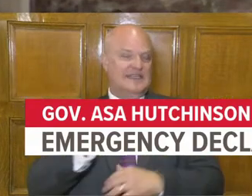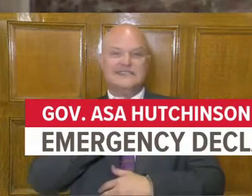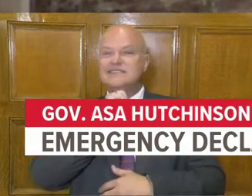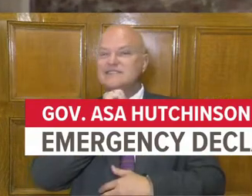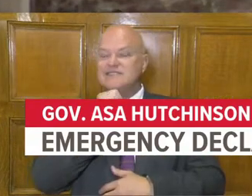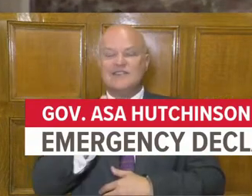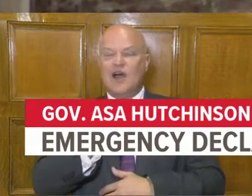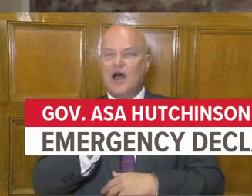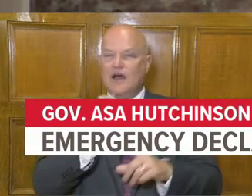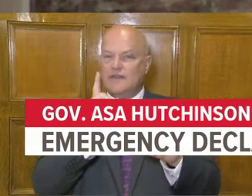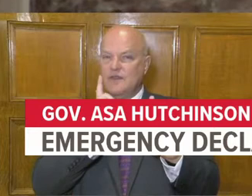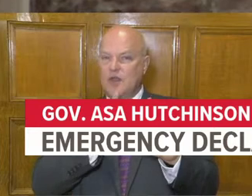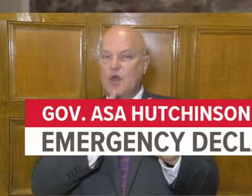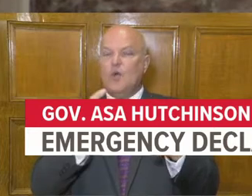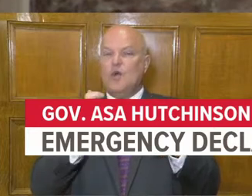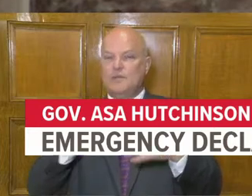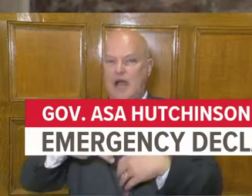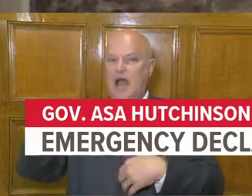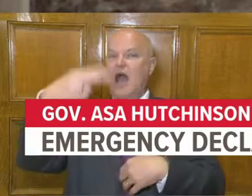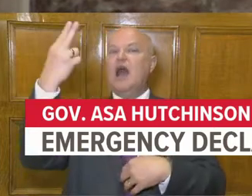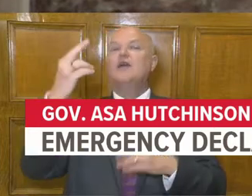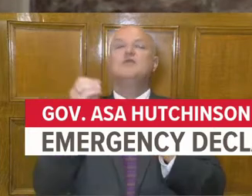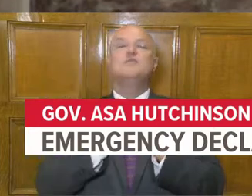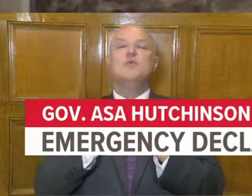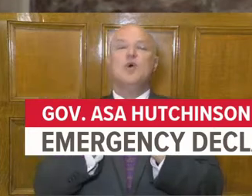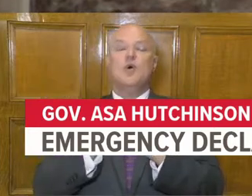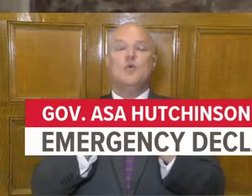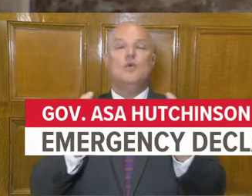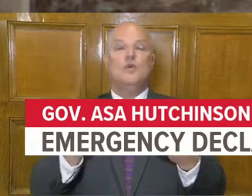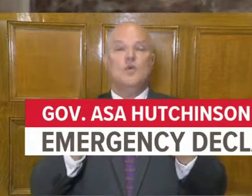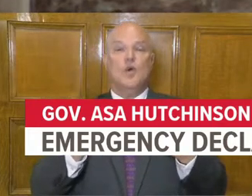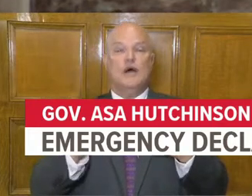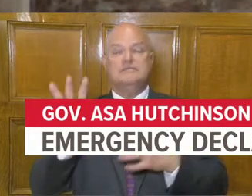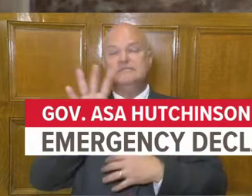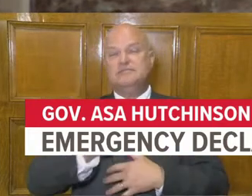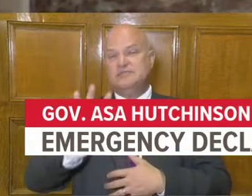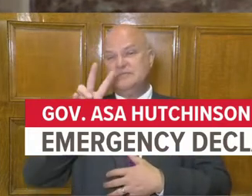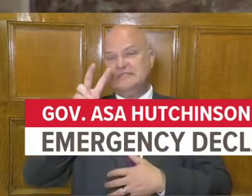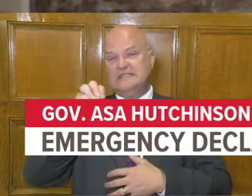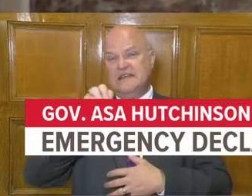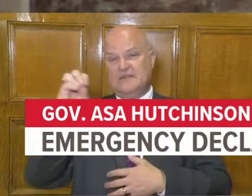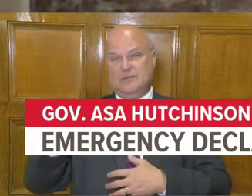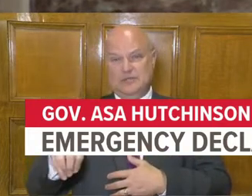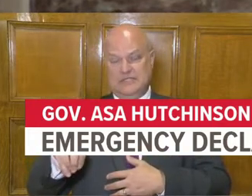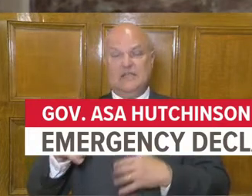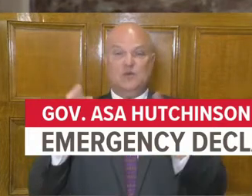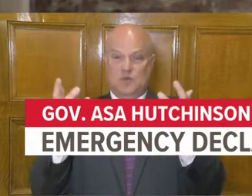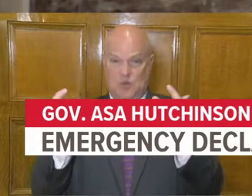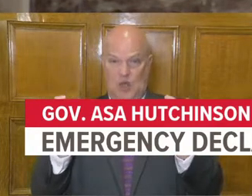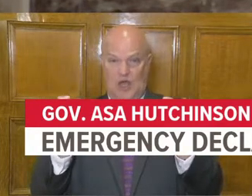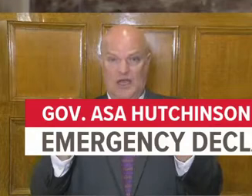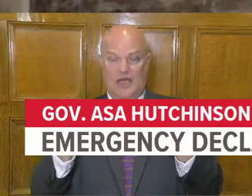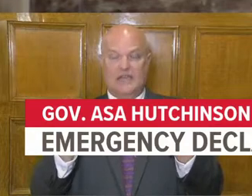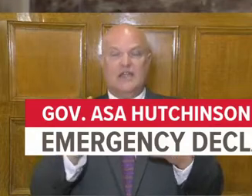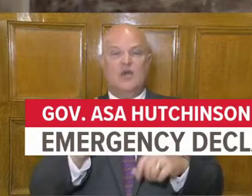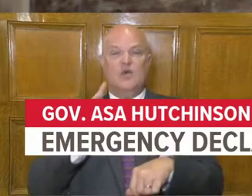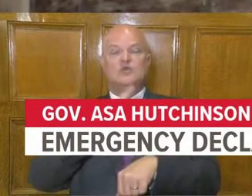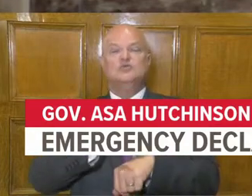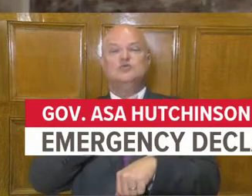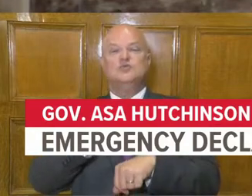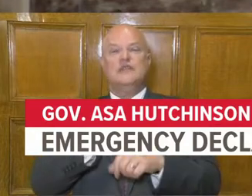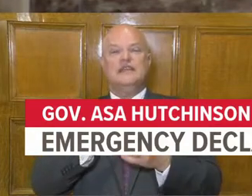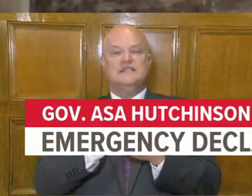we want it to be. We want it to be higher. We want it to get up to the 70% range. We want to reach